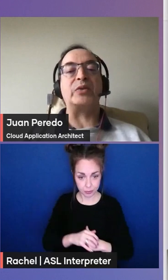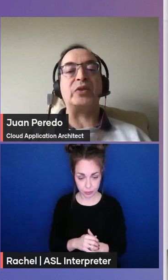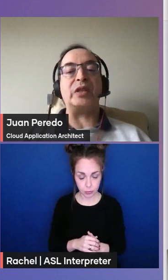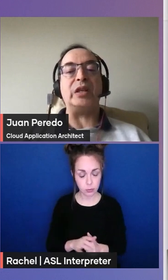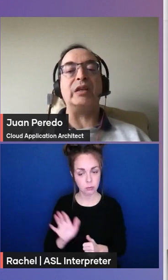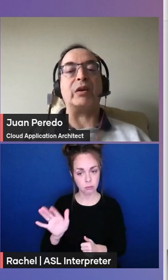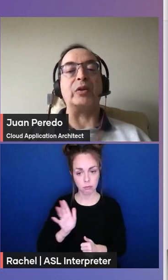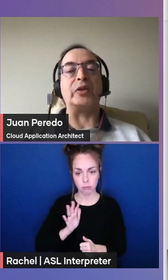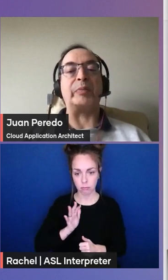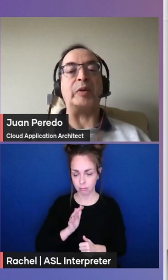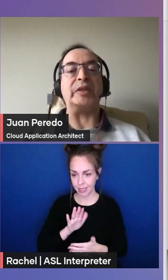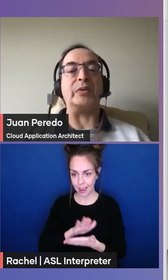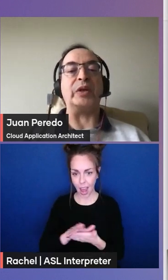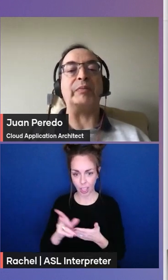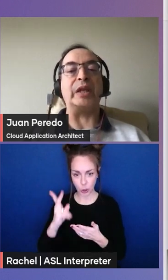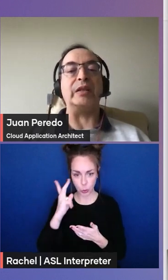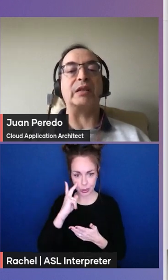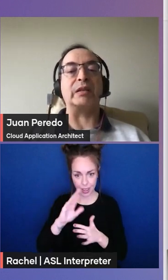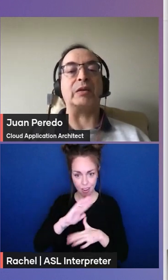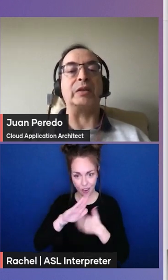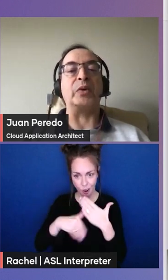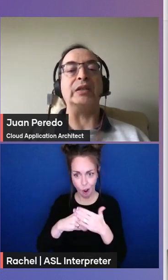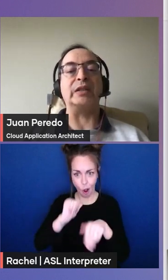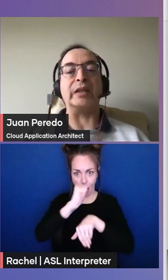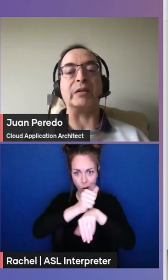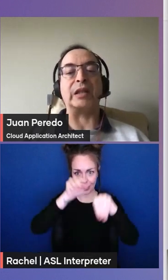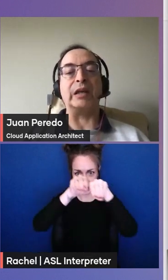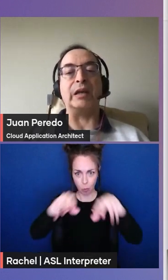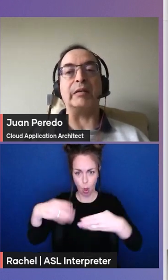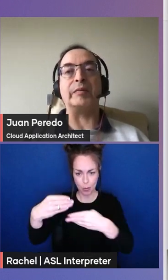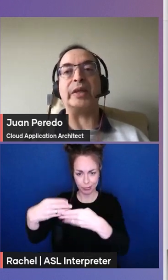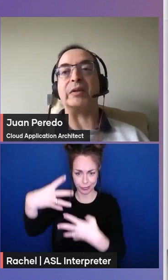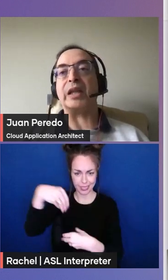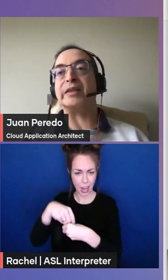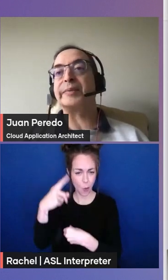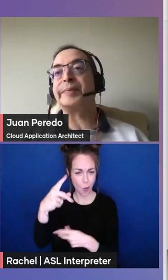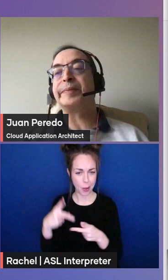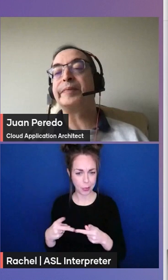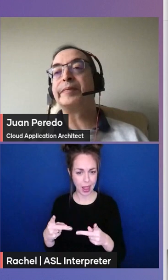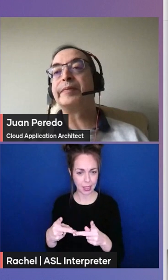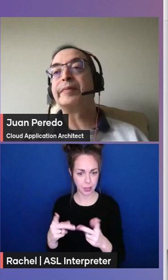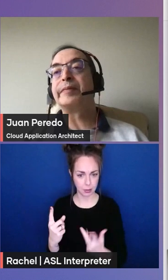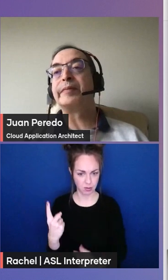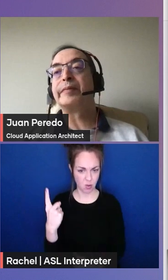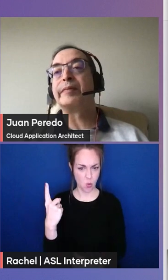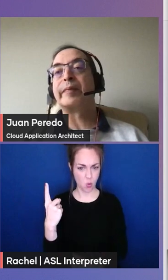place to see all your deployments in one place under one single pane of glass.